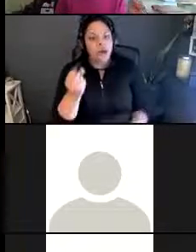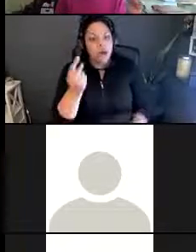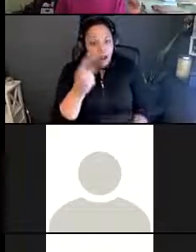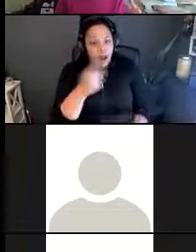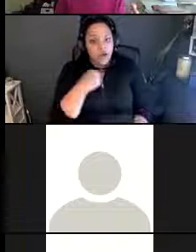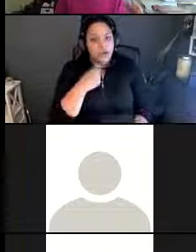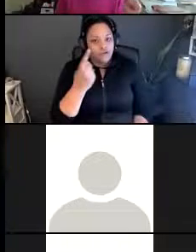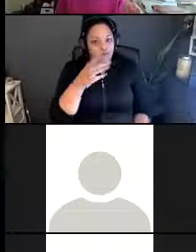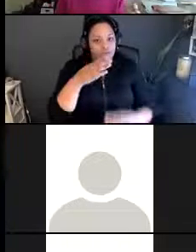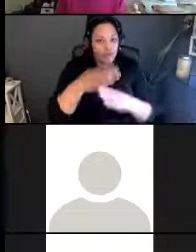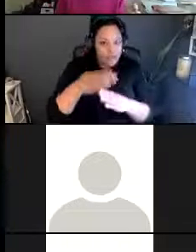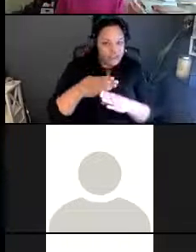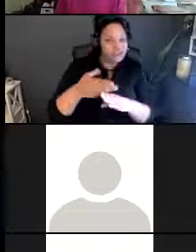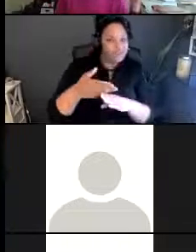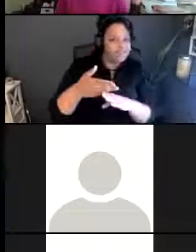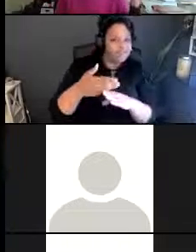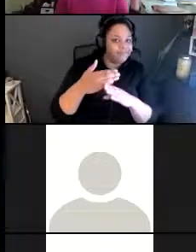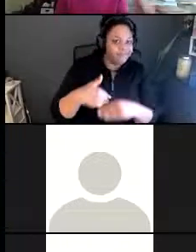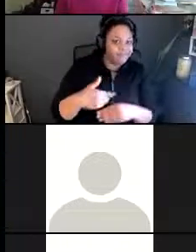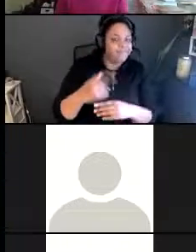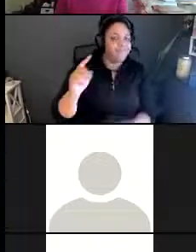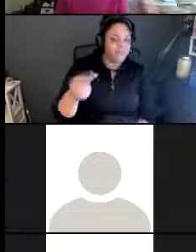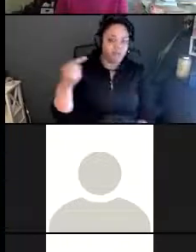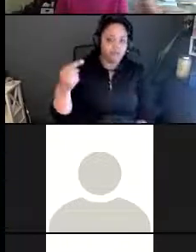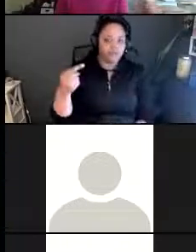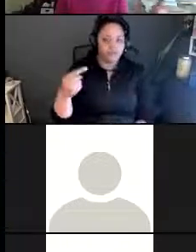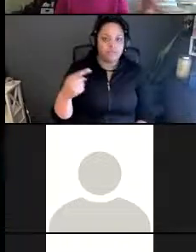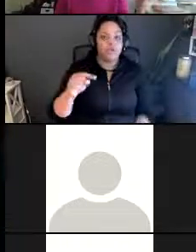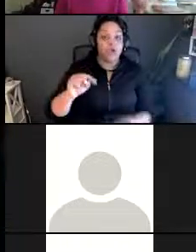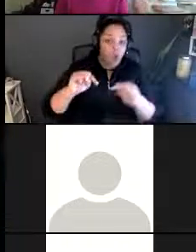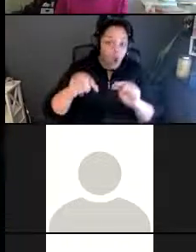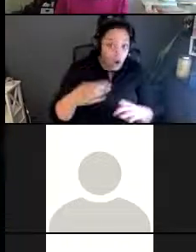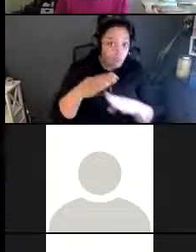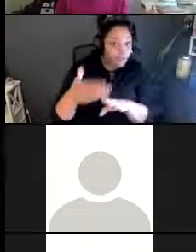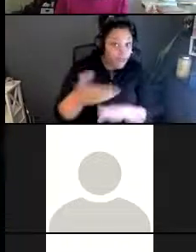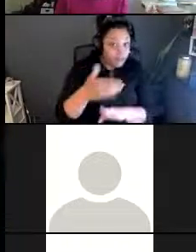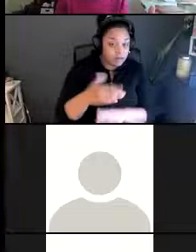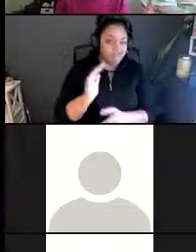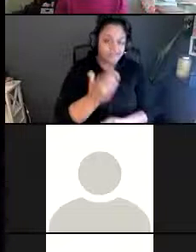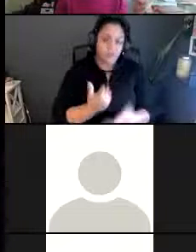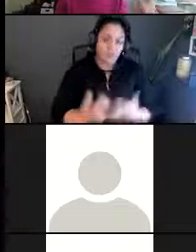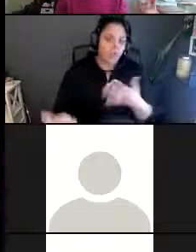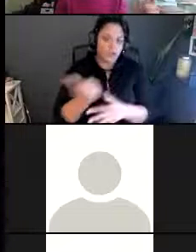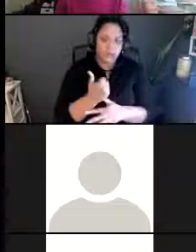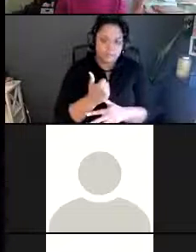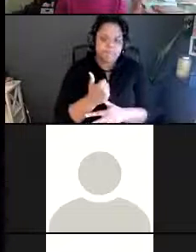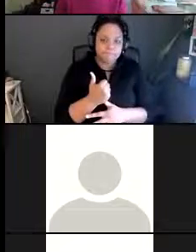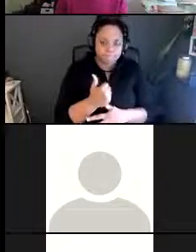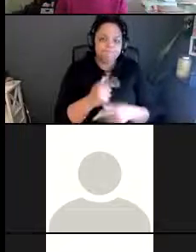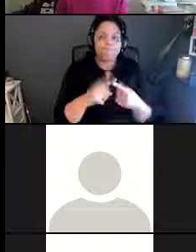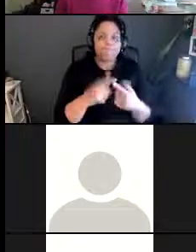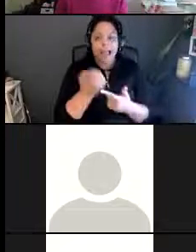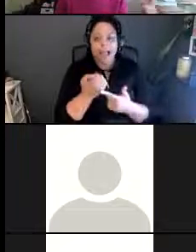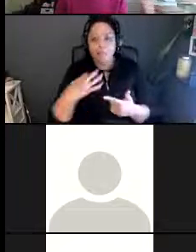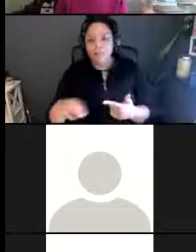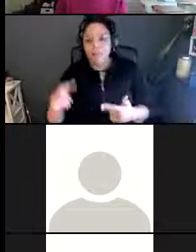emphasis on harm prevention. Preventing harm comes first. Economic